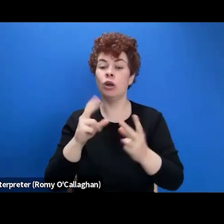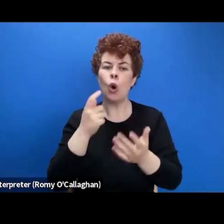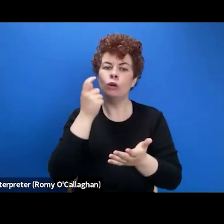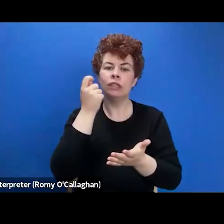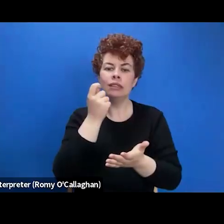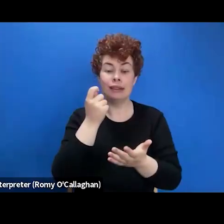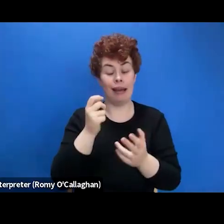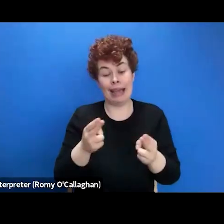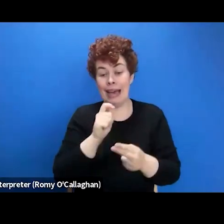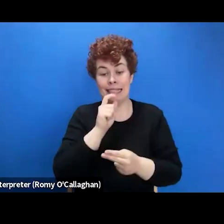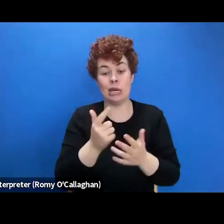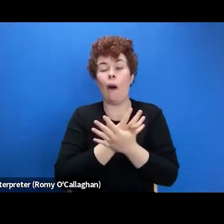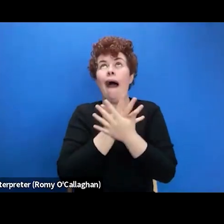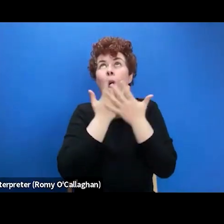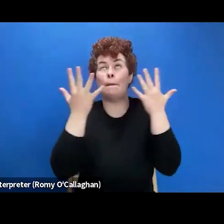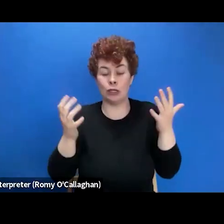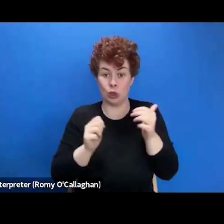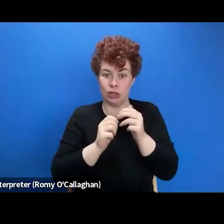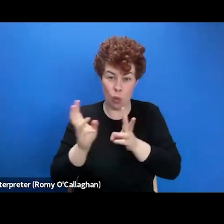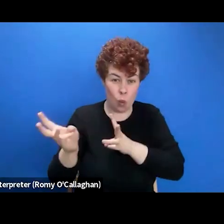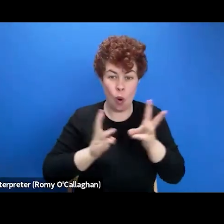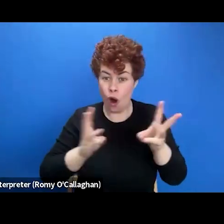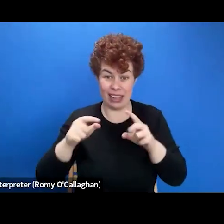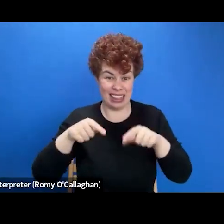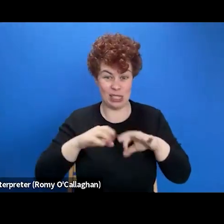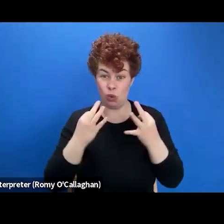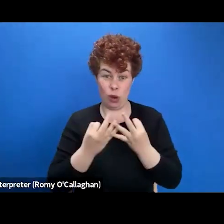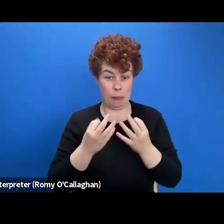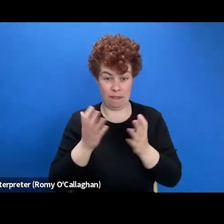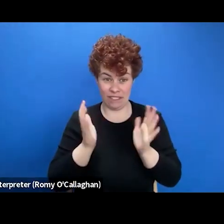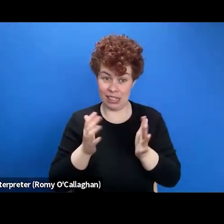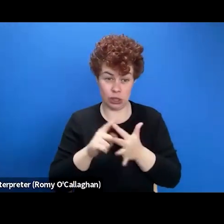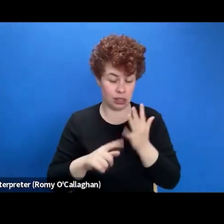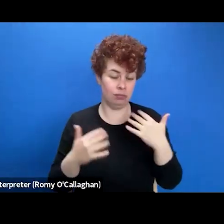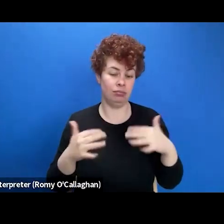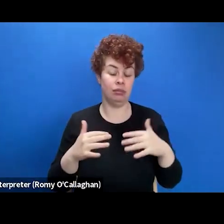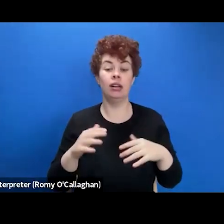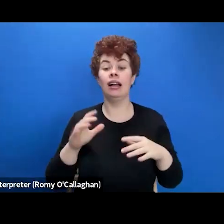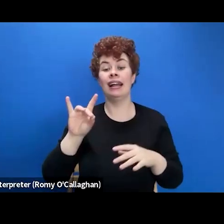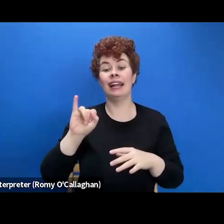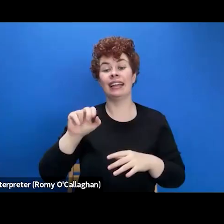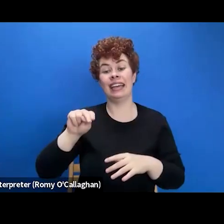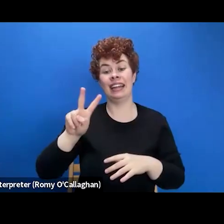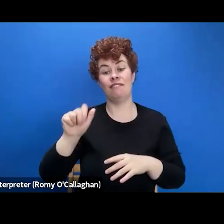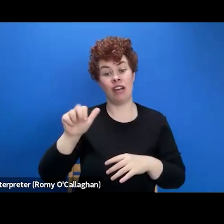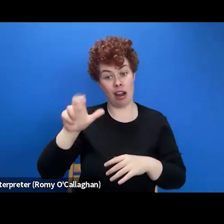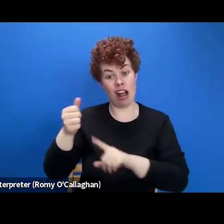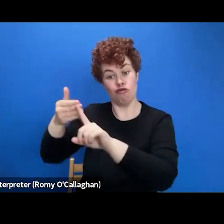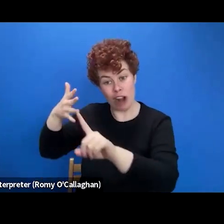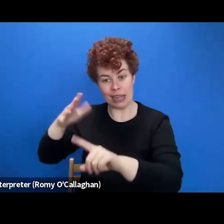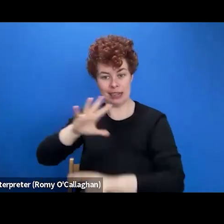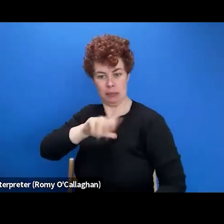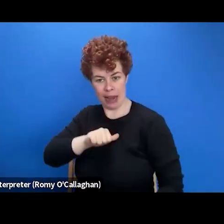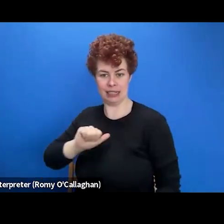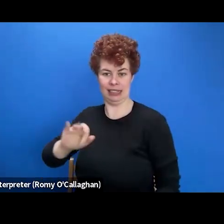tell you about the amount of work that this wider group has put in. I will say that Kinvara recognised Palestine formally